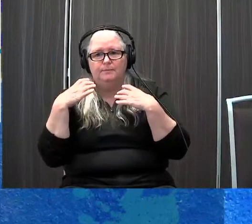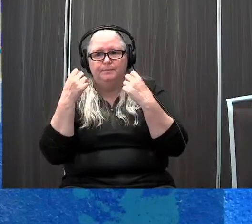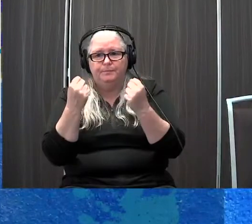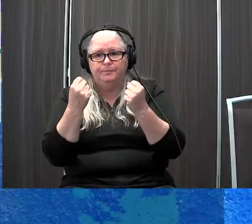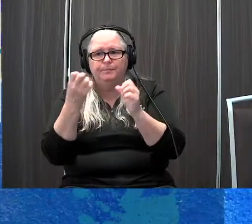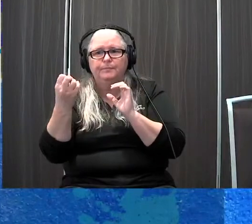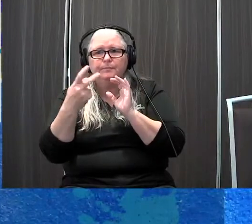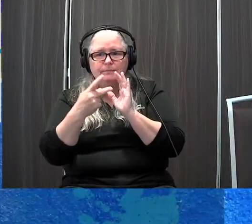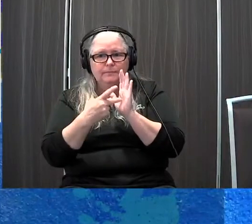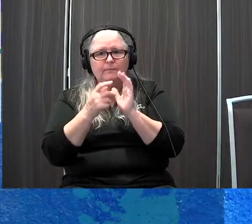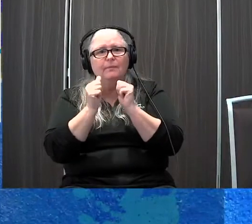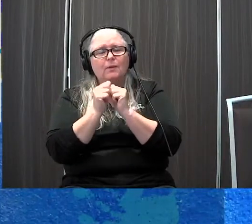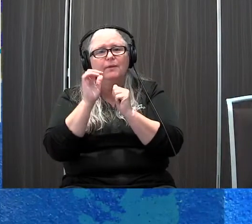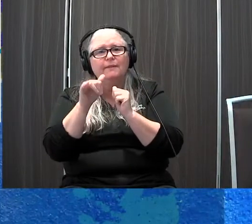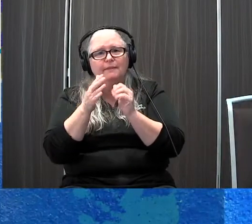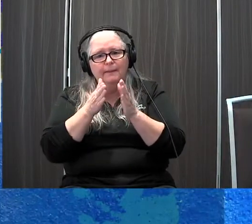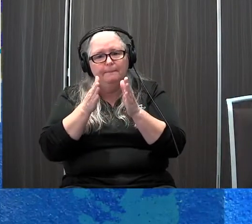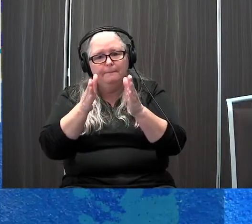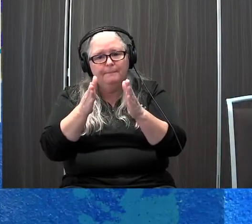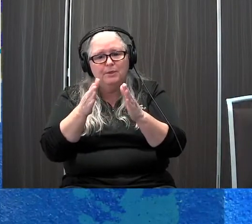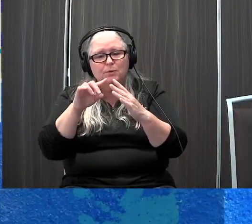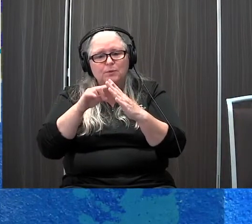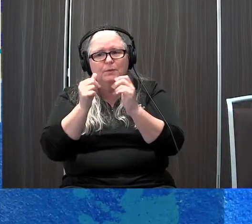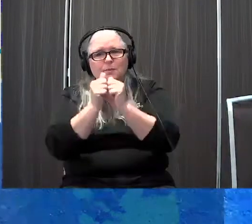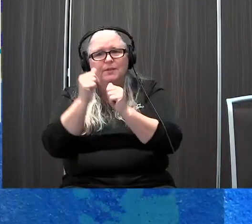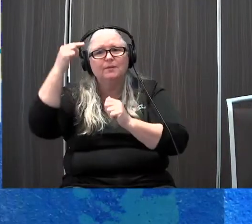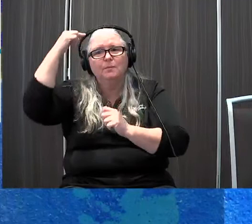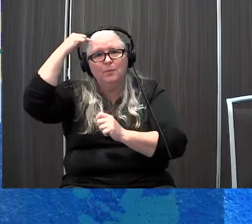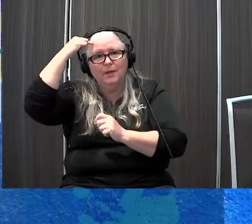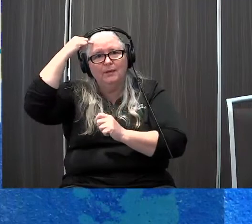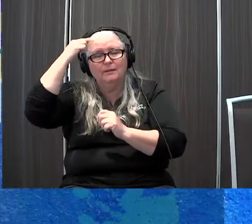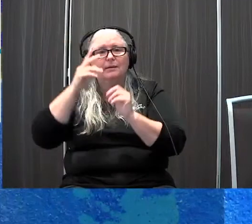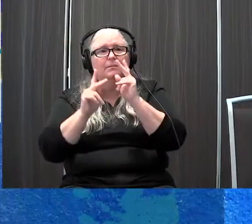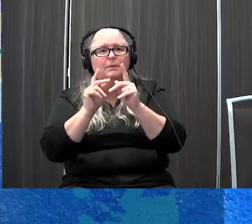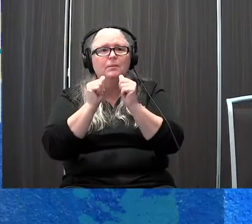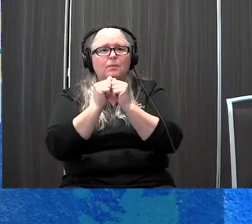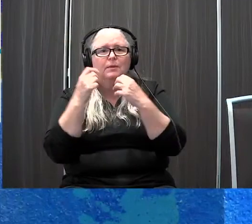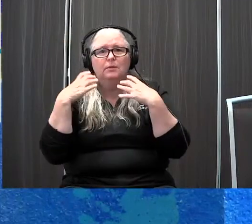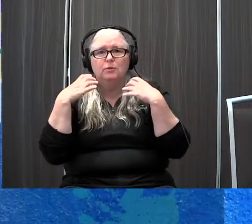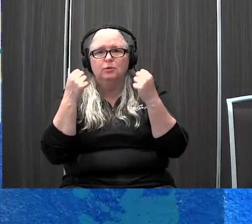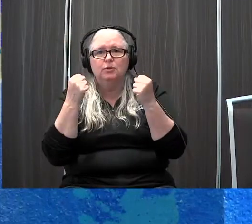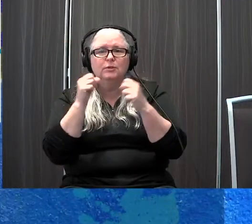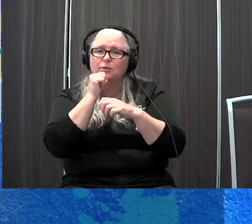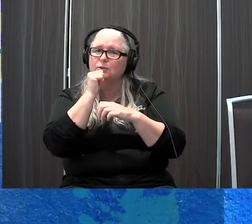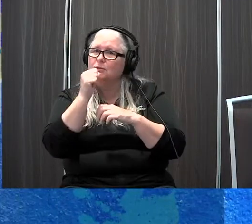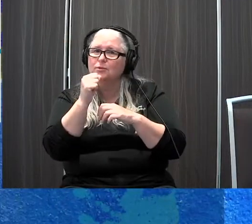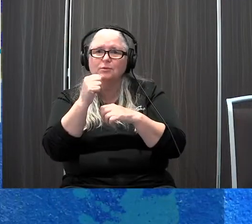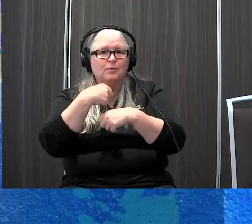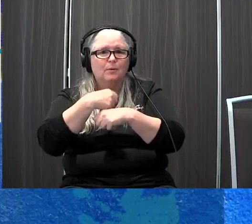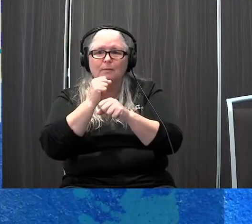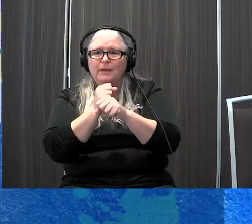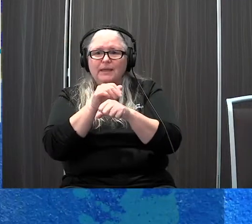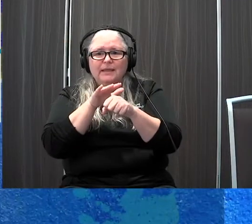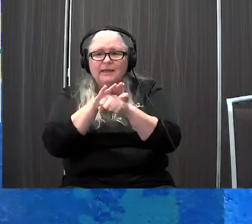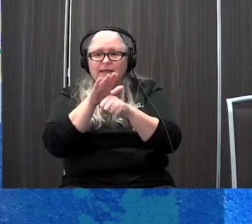that pathway that starts in the brain, people with charge syndrome often don't make enough, if any,